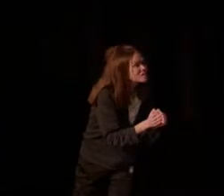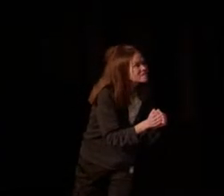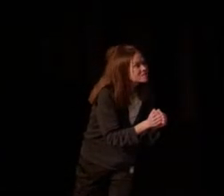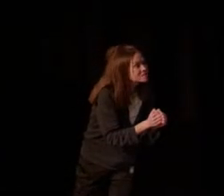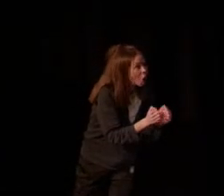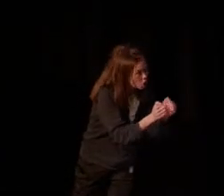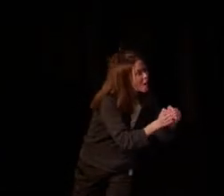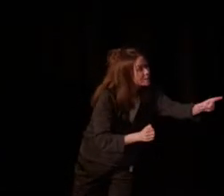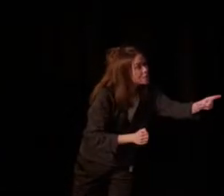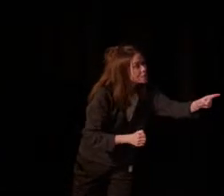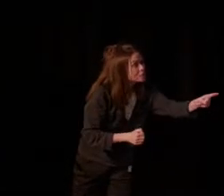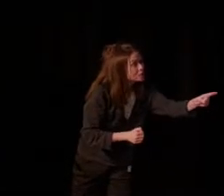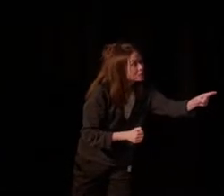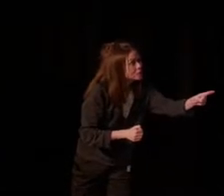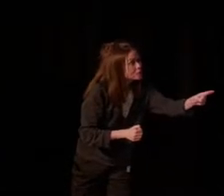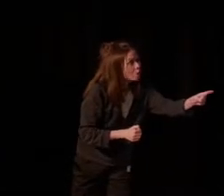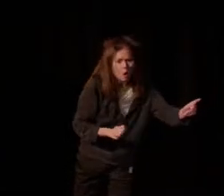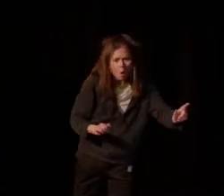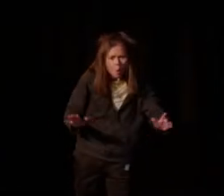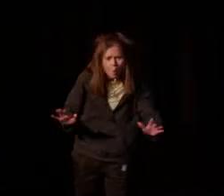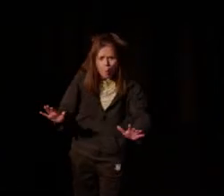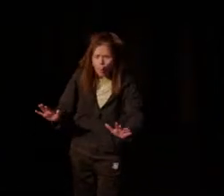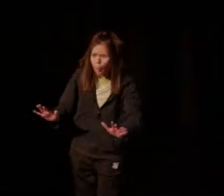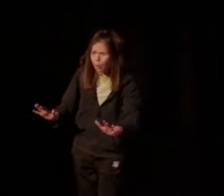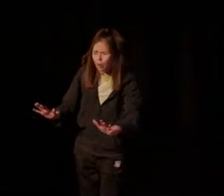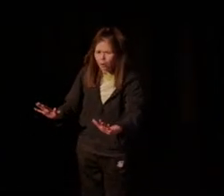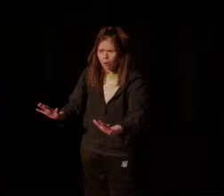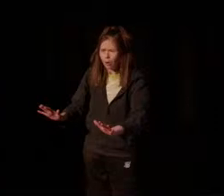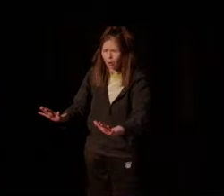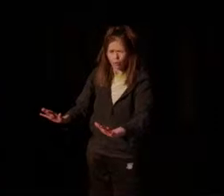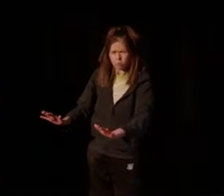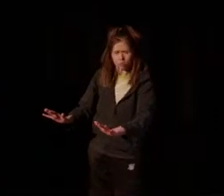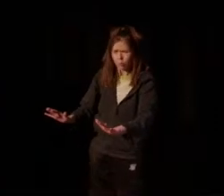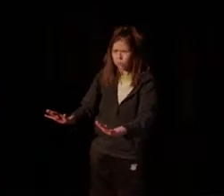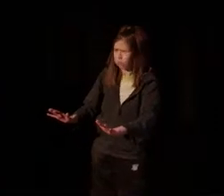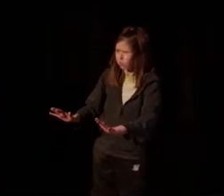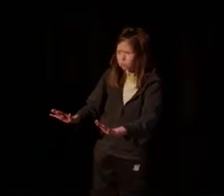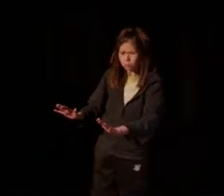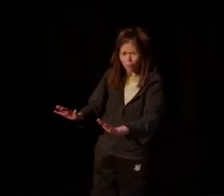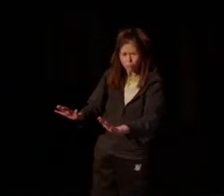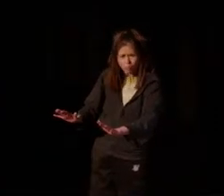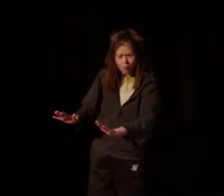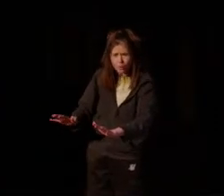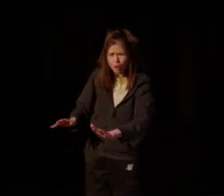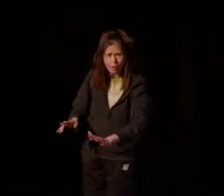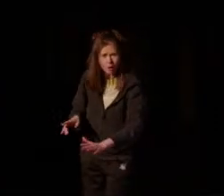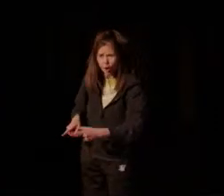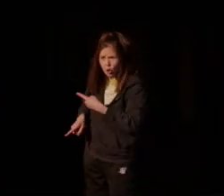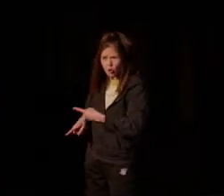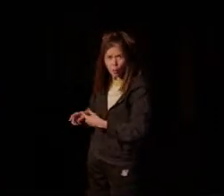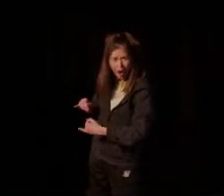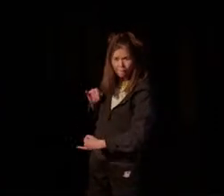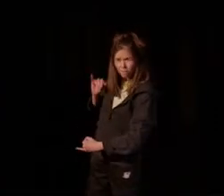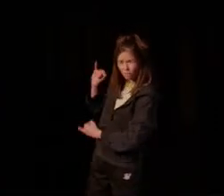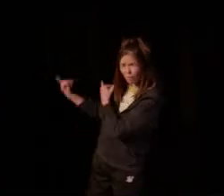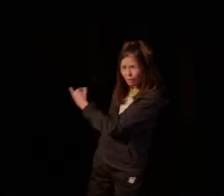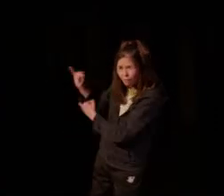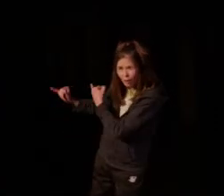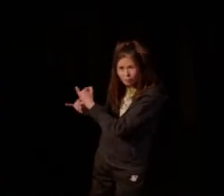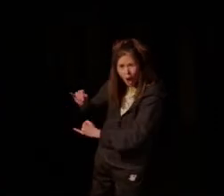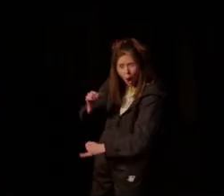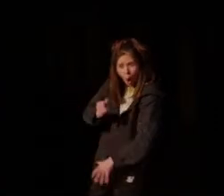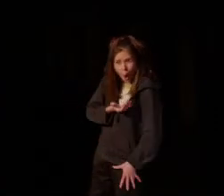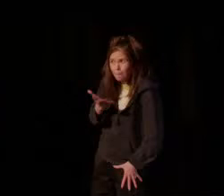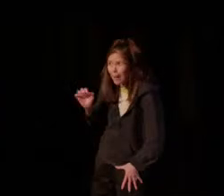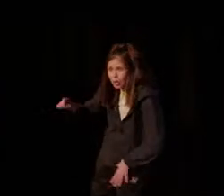Now say it and recognise it. I will not be a stander by and hear Hermione so slandered, not